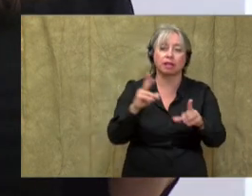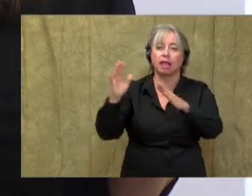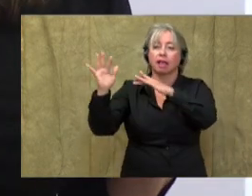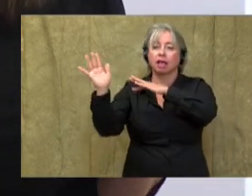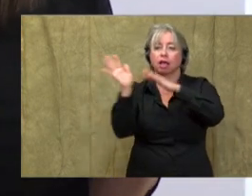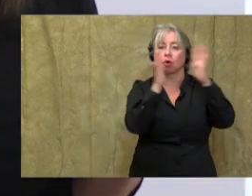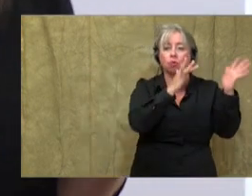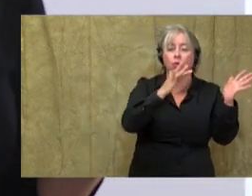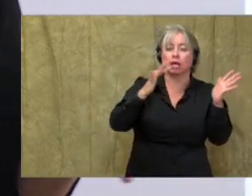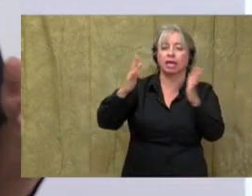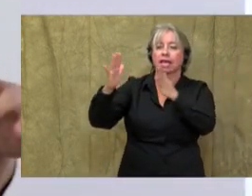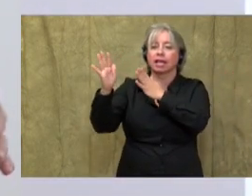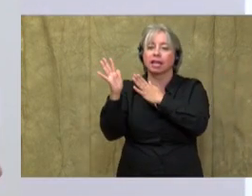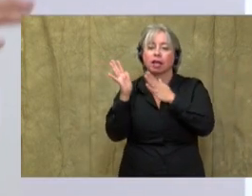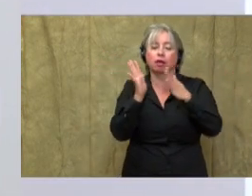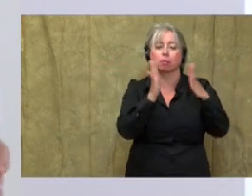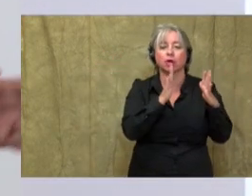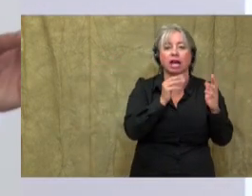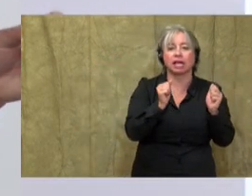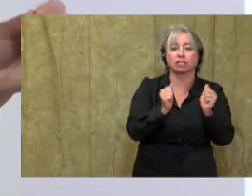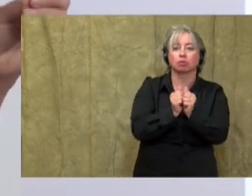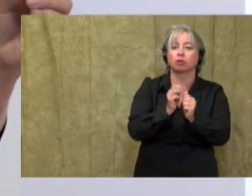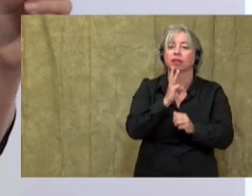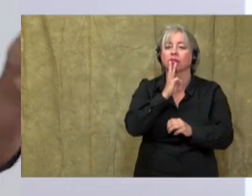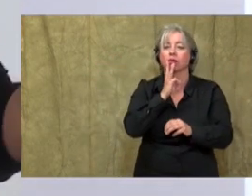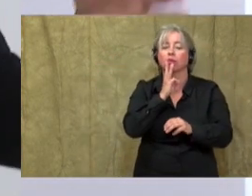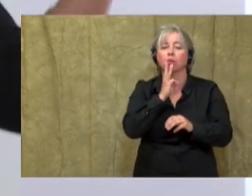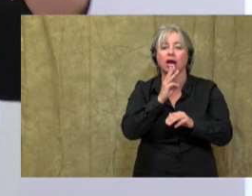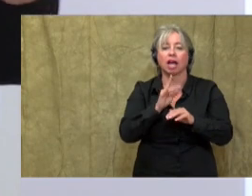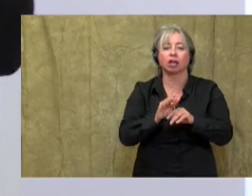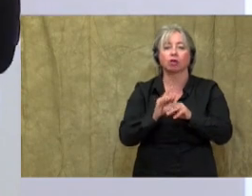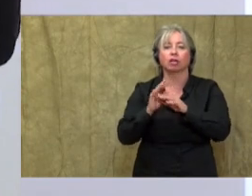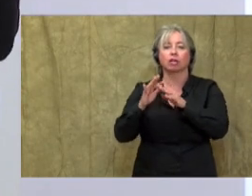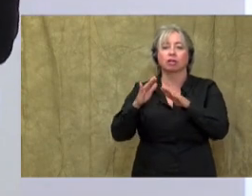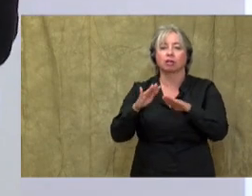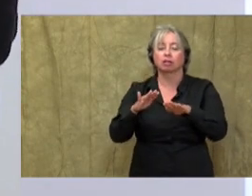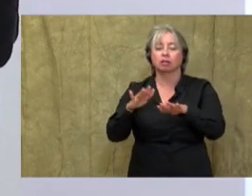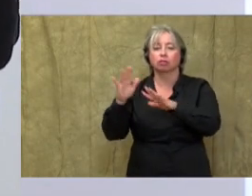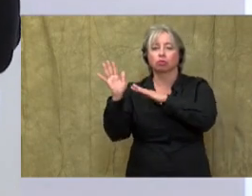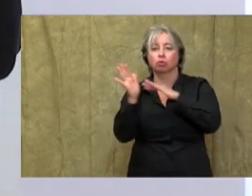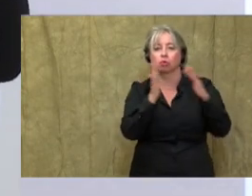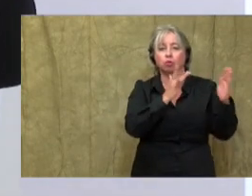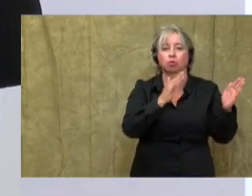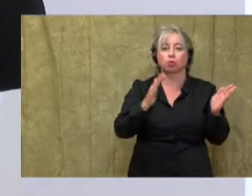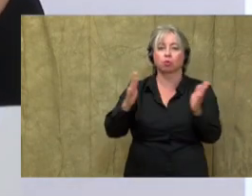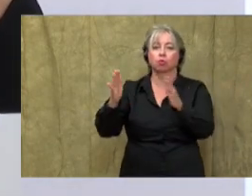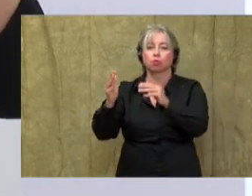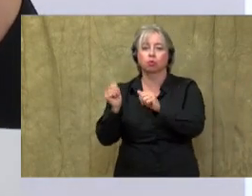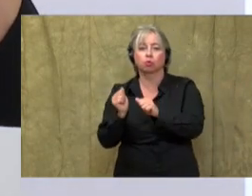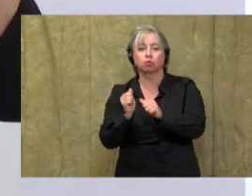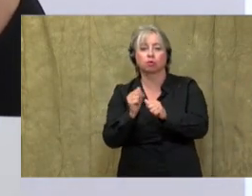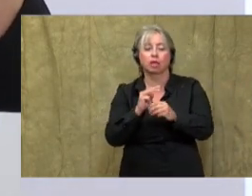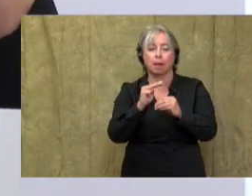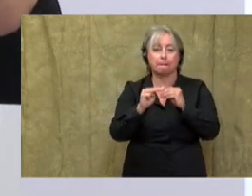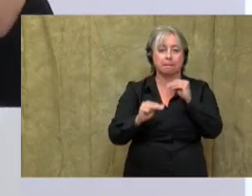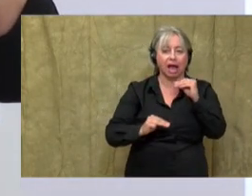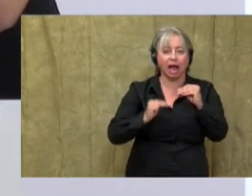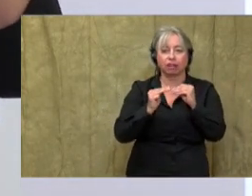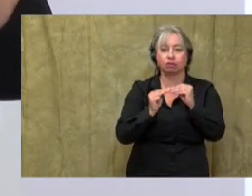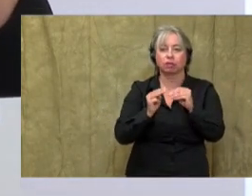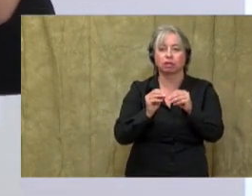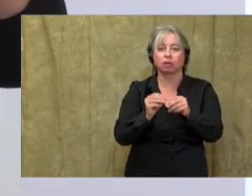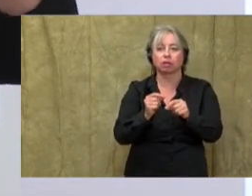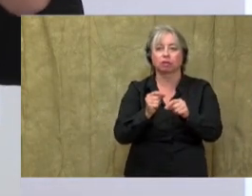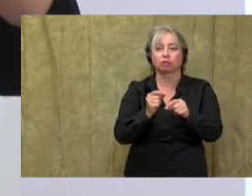to the surface of the water. That energy is transferred. So when the wind transfers that energy to the water molecules, the